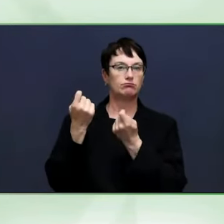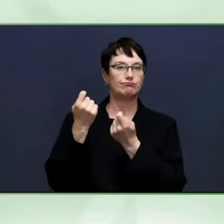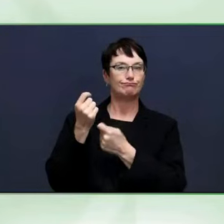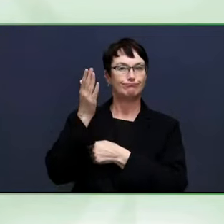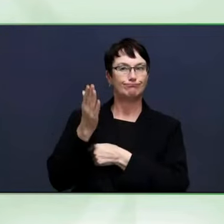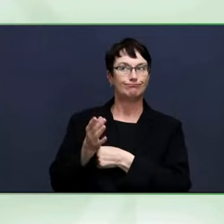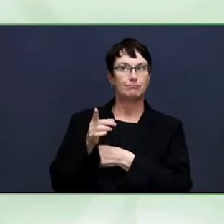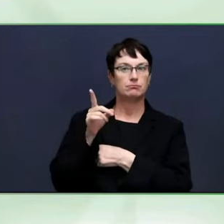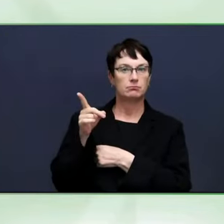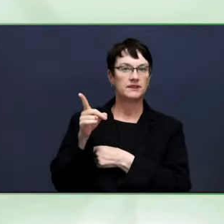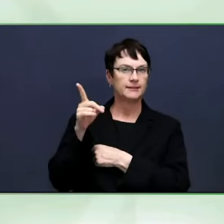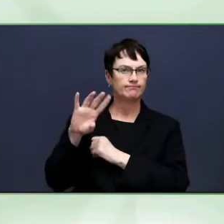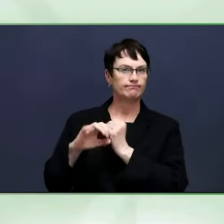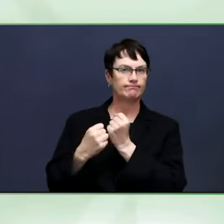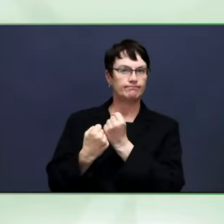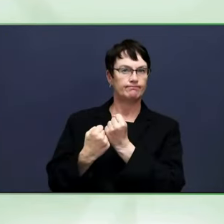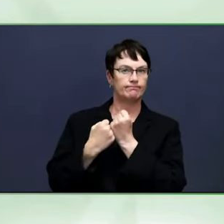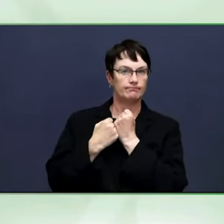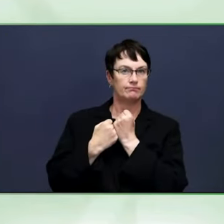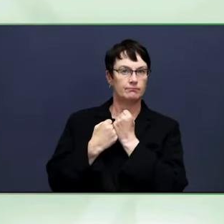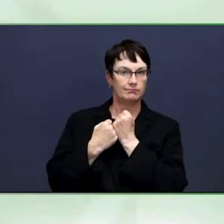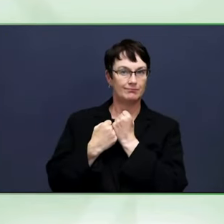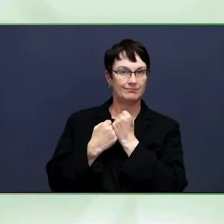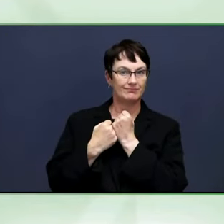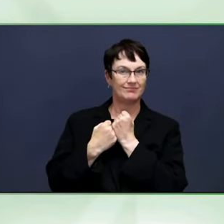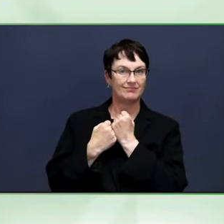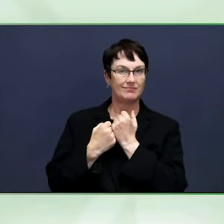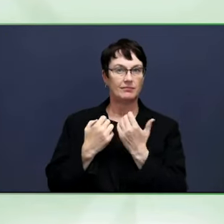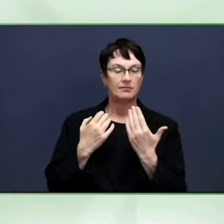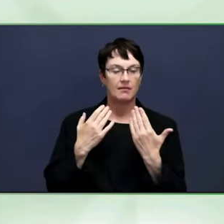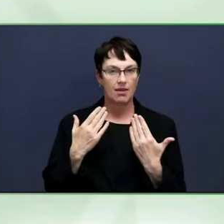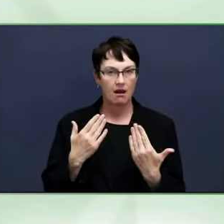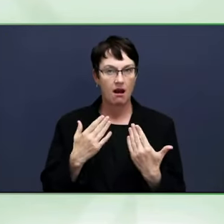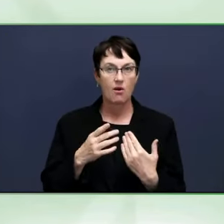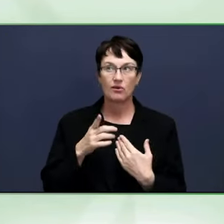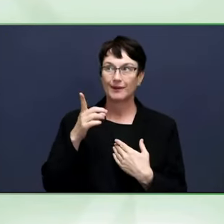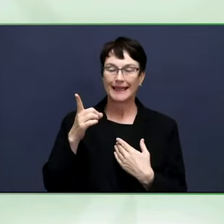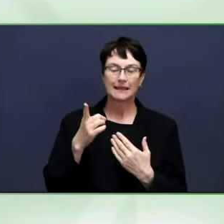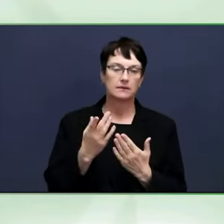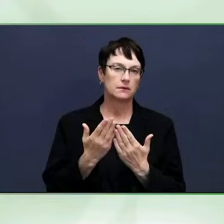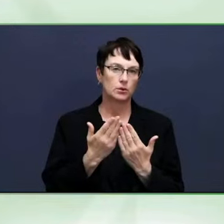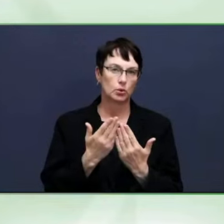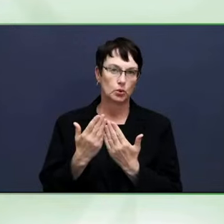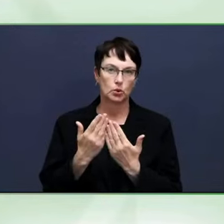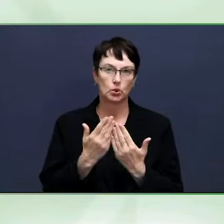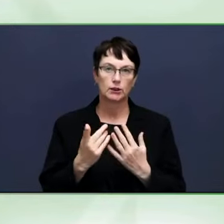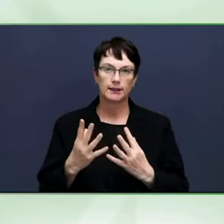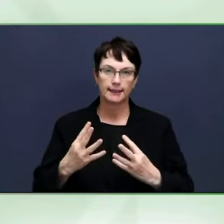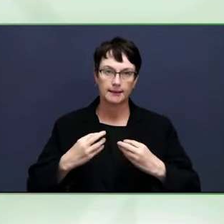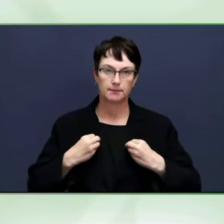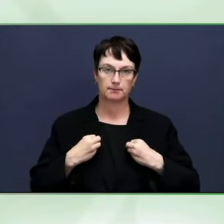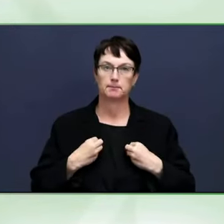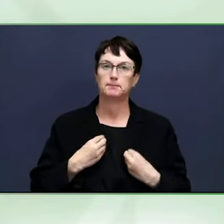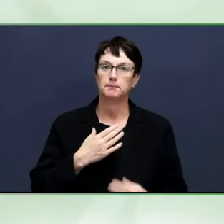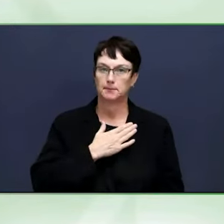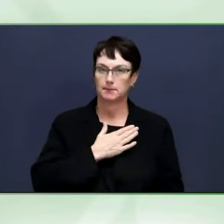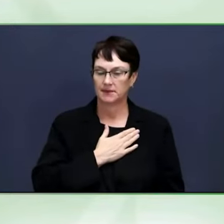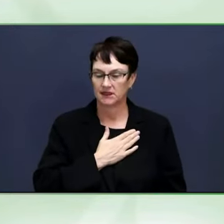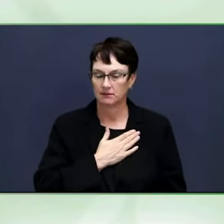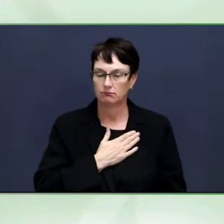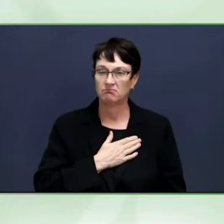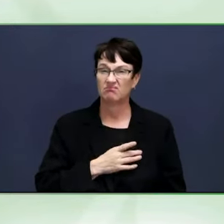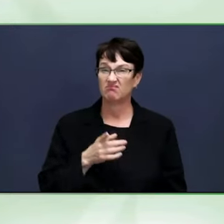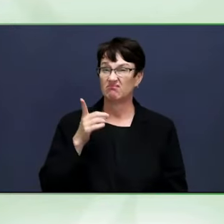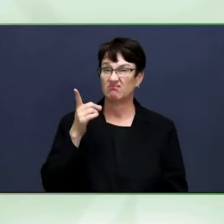is happily, generally accepted, and is key to helping our disabled